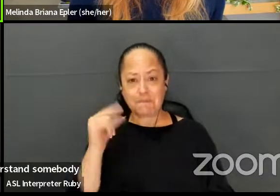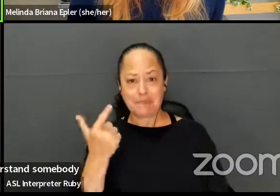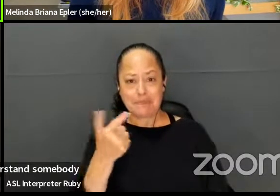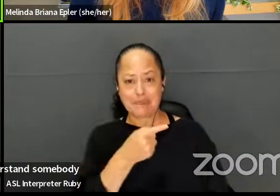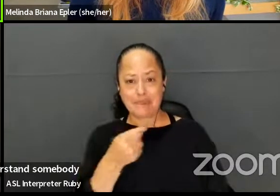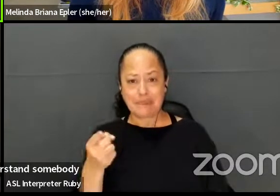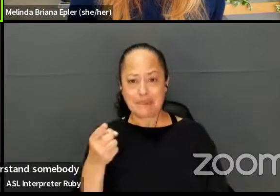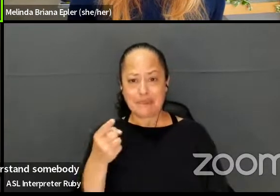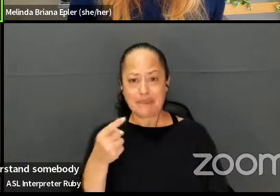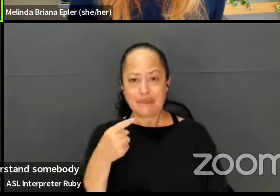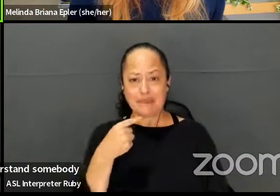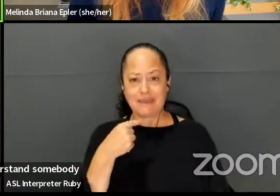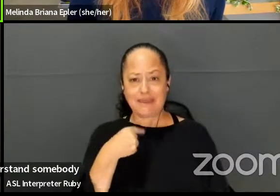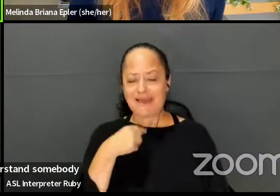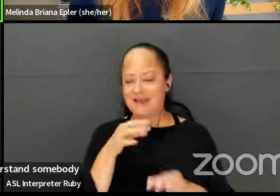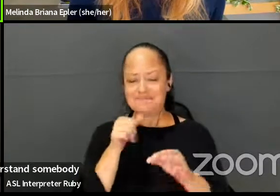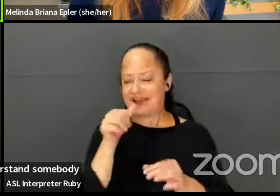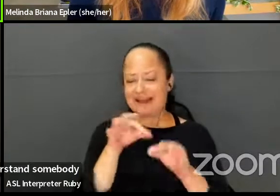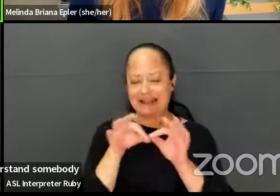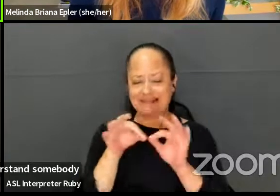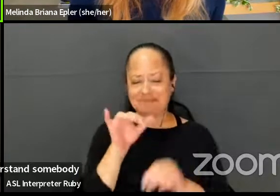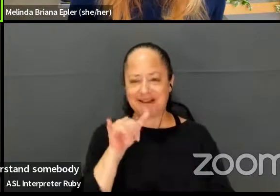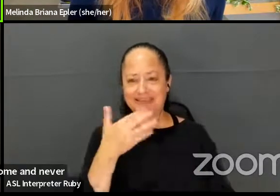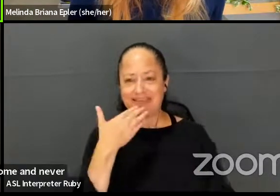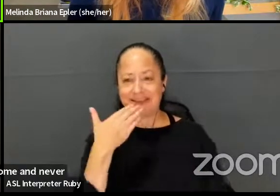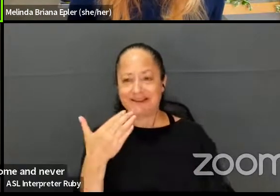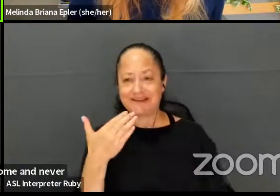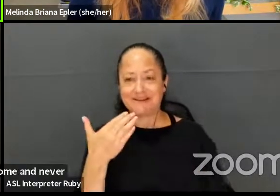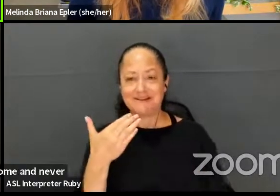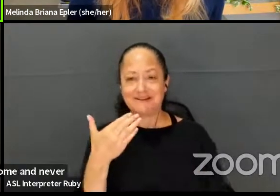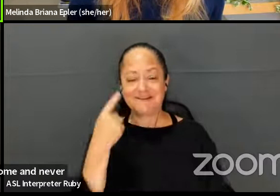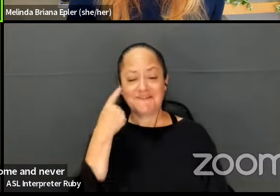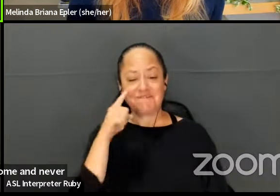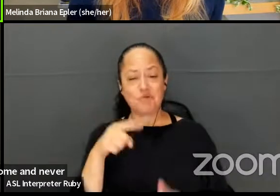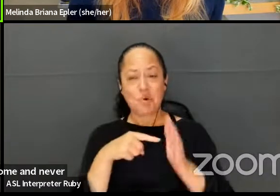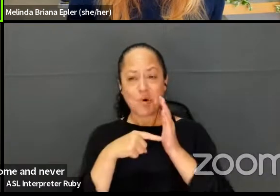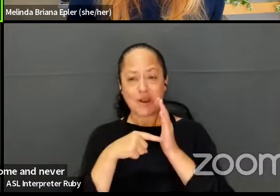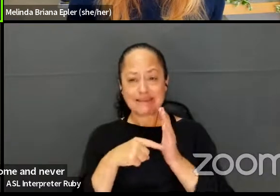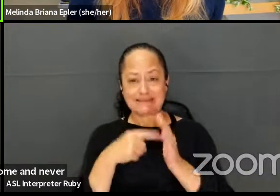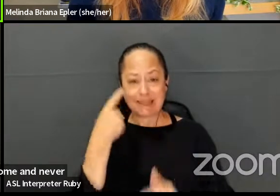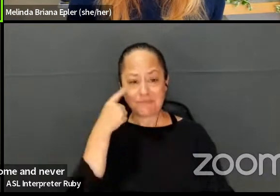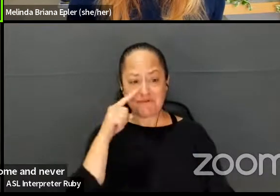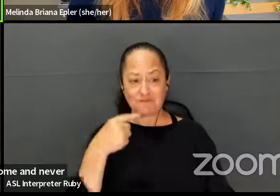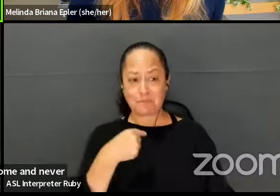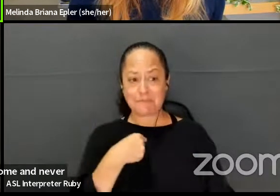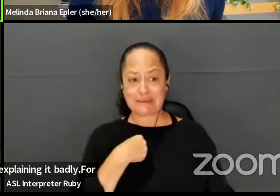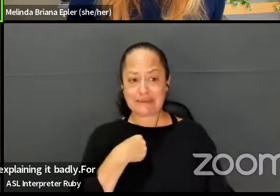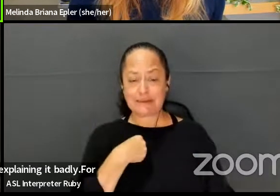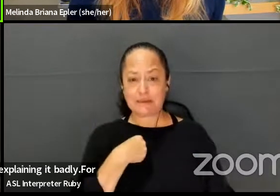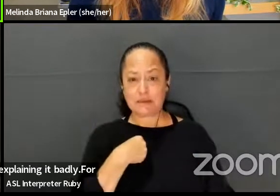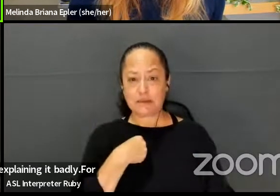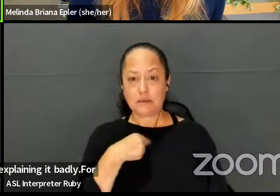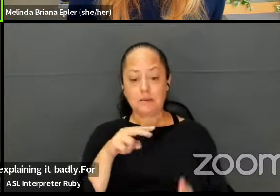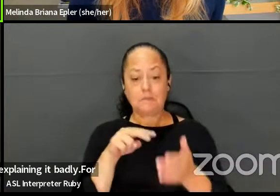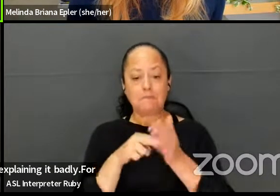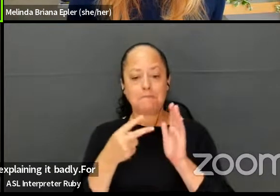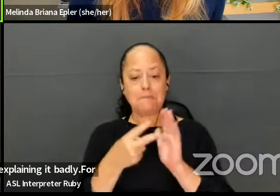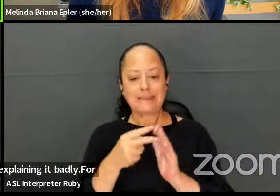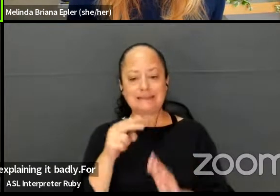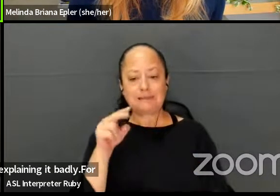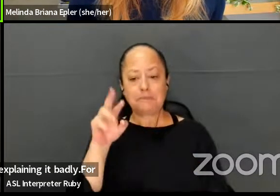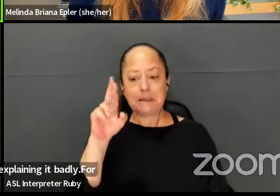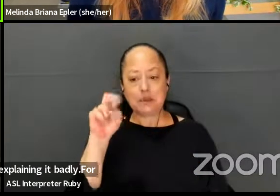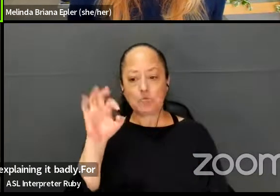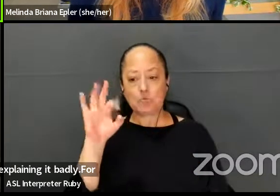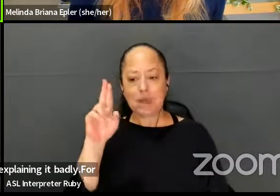I'm explaining that very badly, but like for example, for me, what it means to be a refugee,